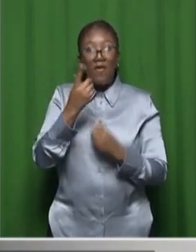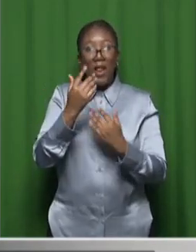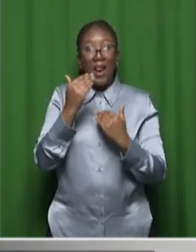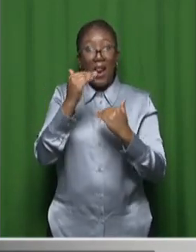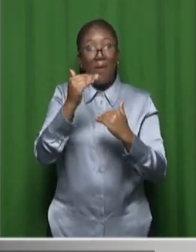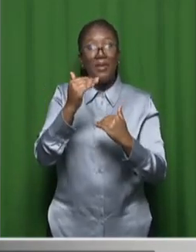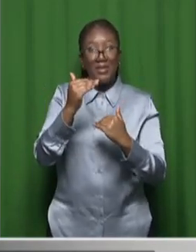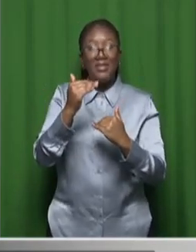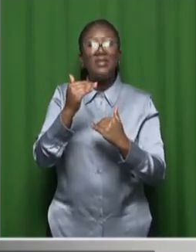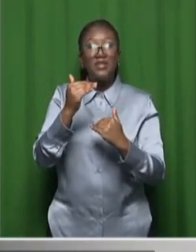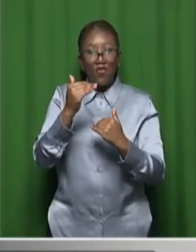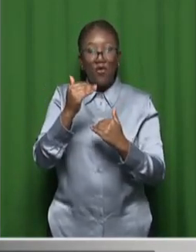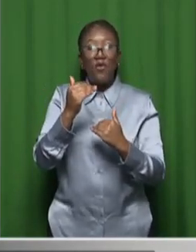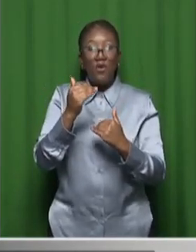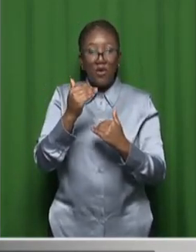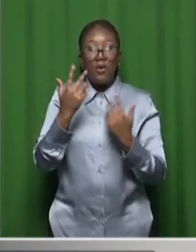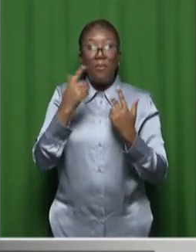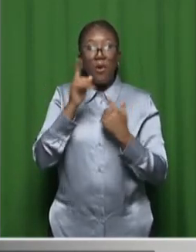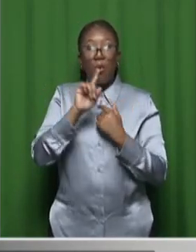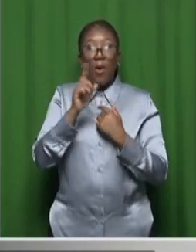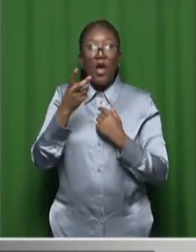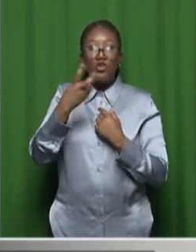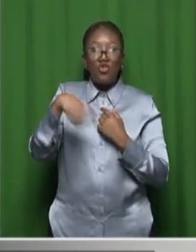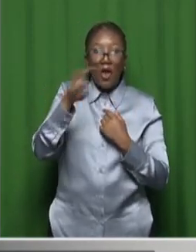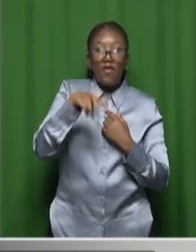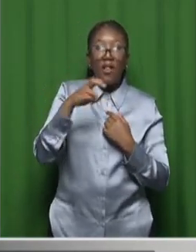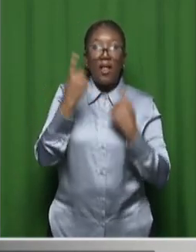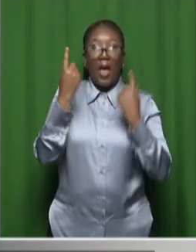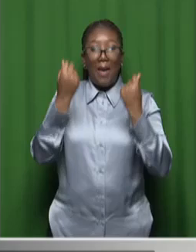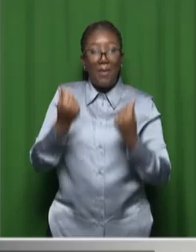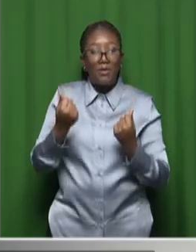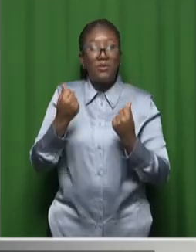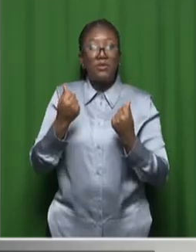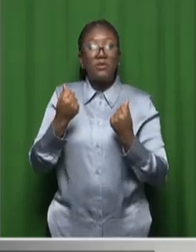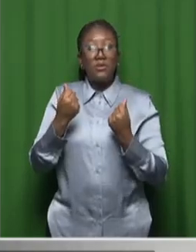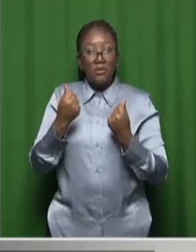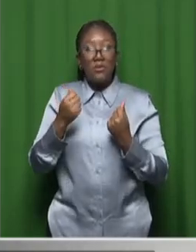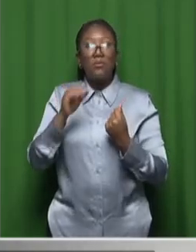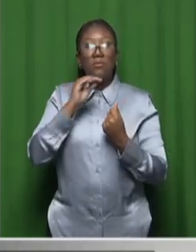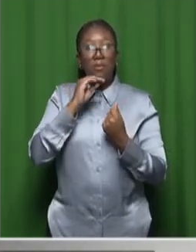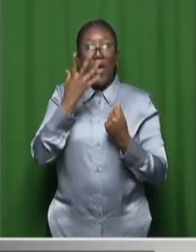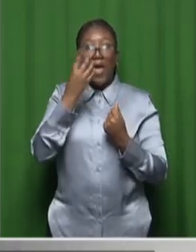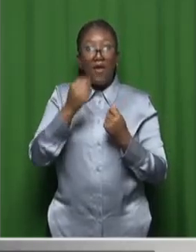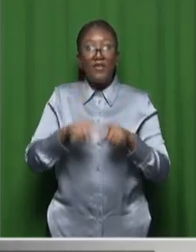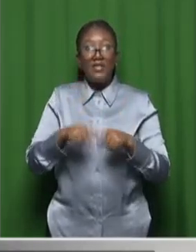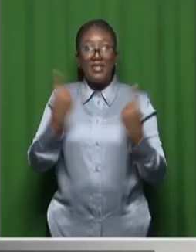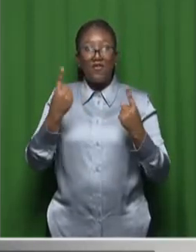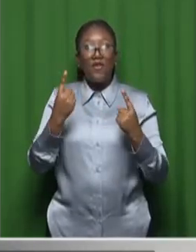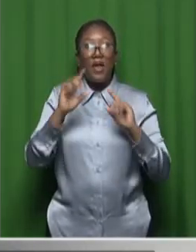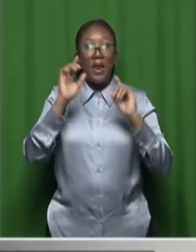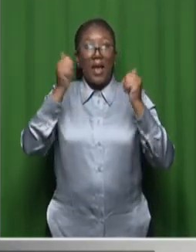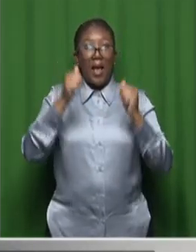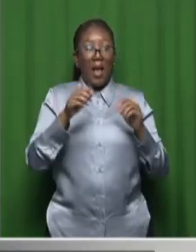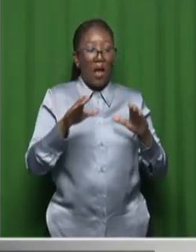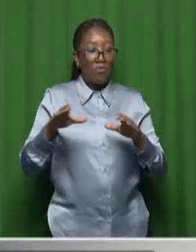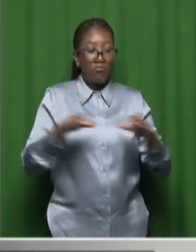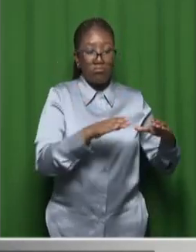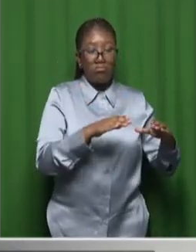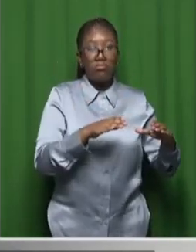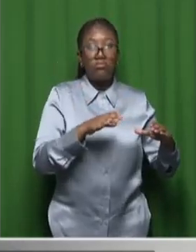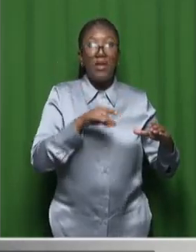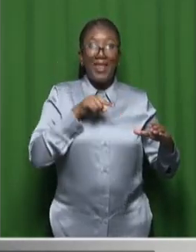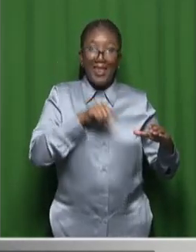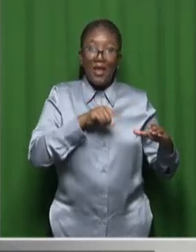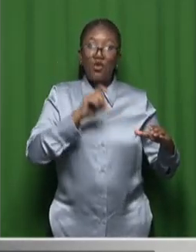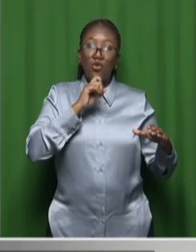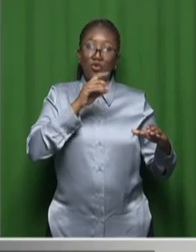a travel amount, where you actually have a separate account for your traveling arrangements, whether